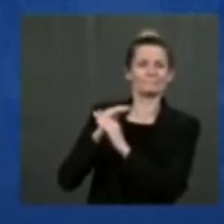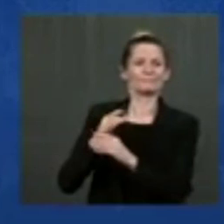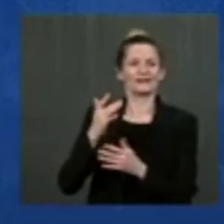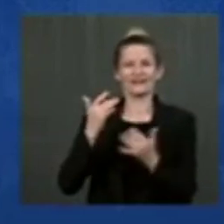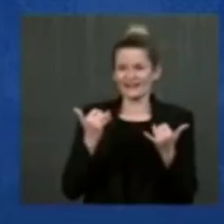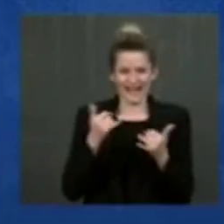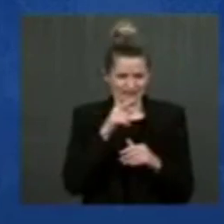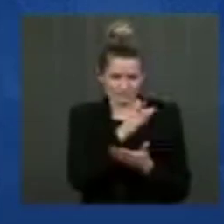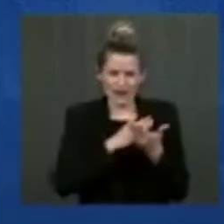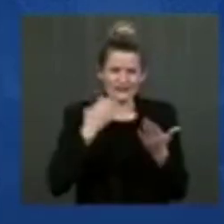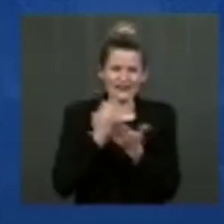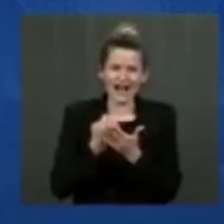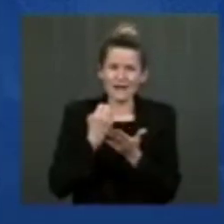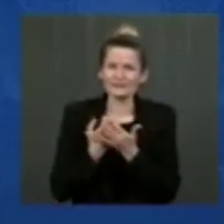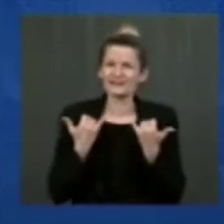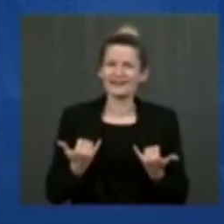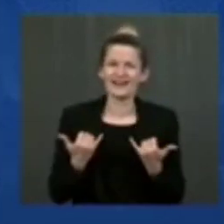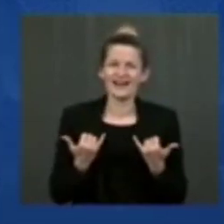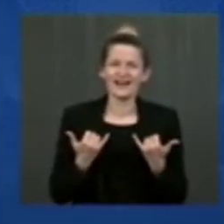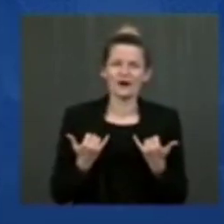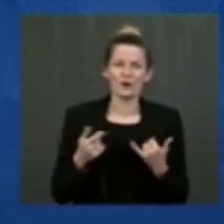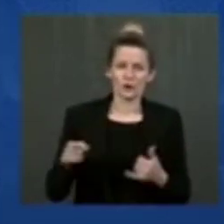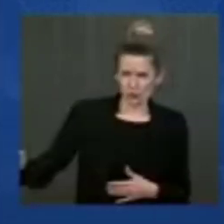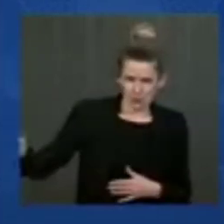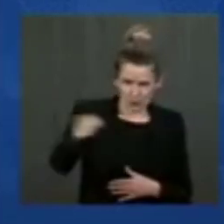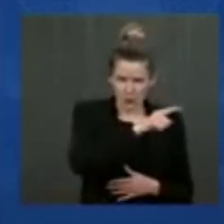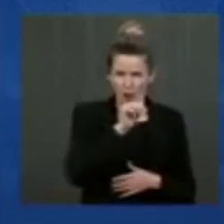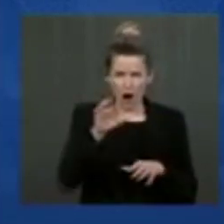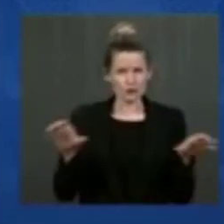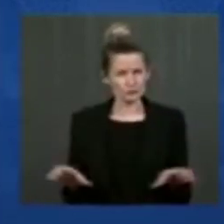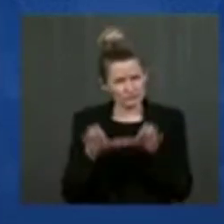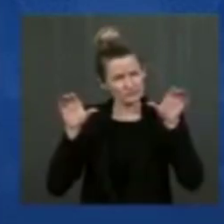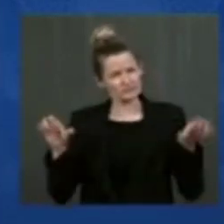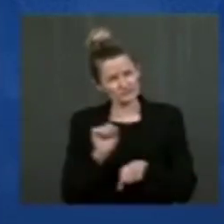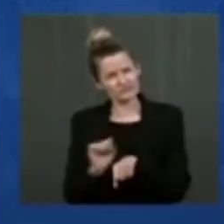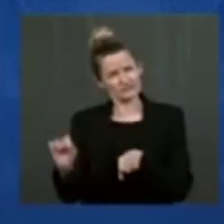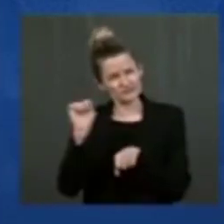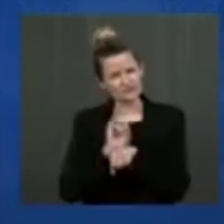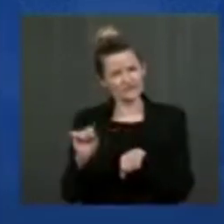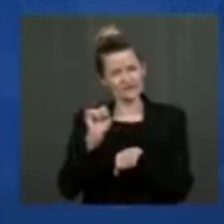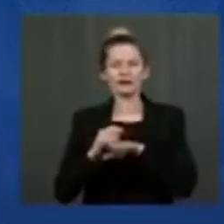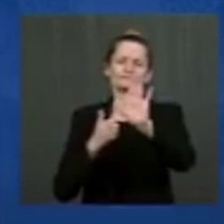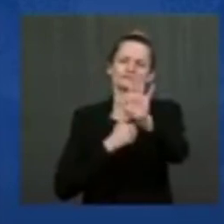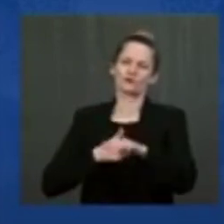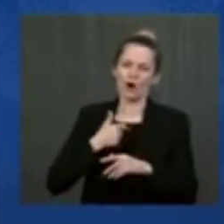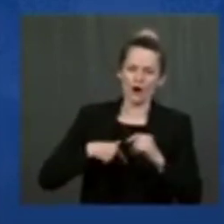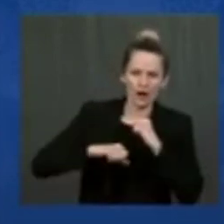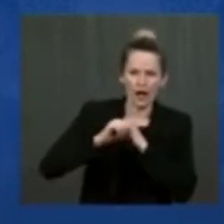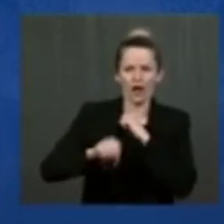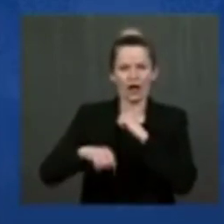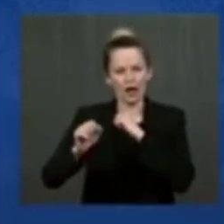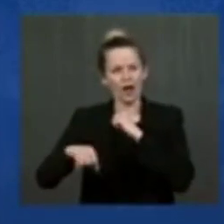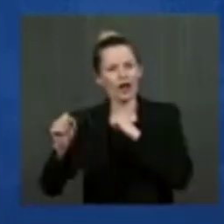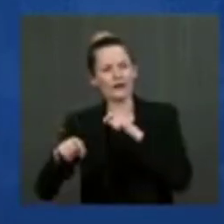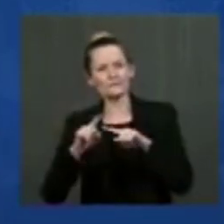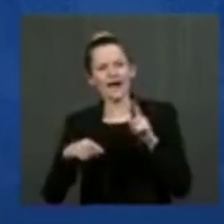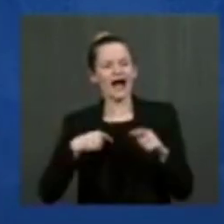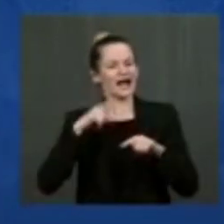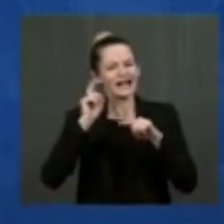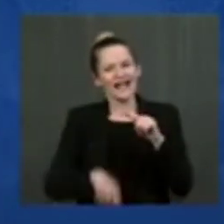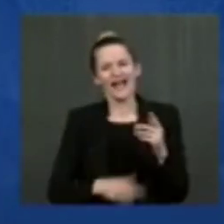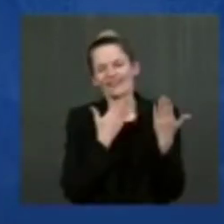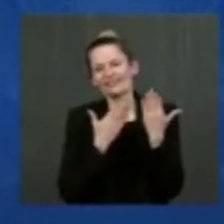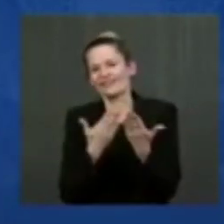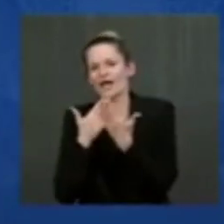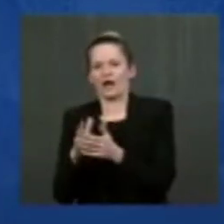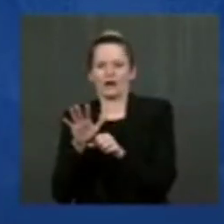So folks, you do it all. I'm sorry to go on so long, but I can't thank you enough for all